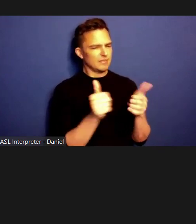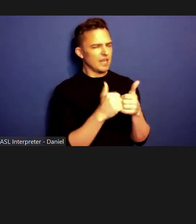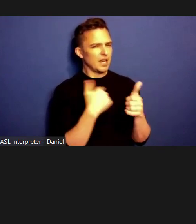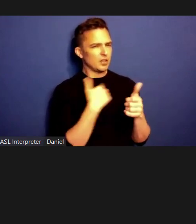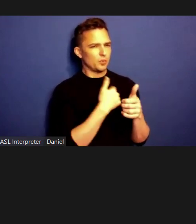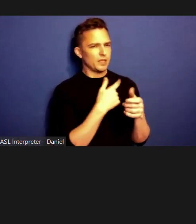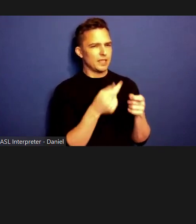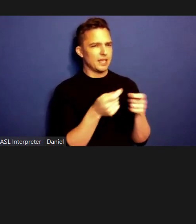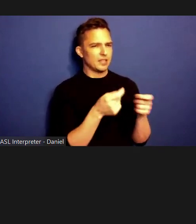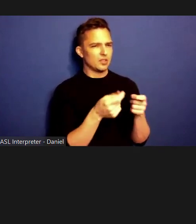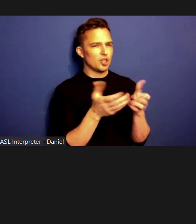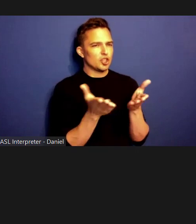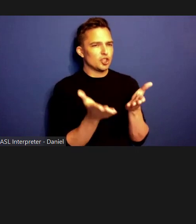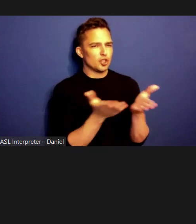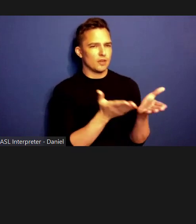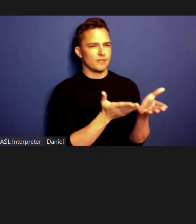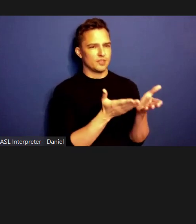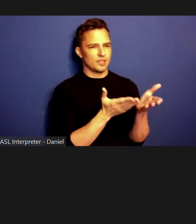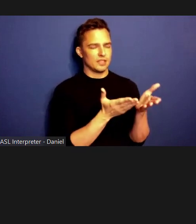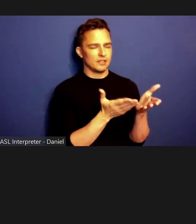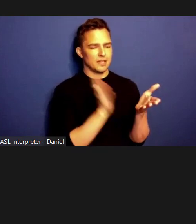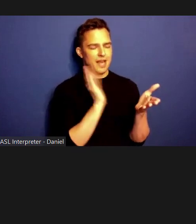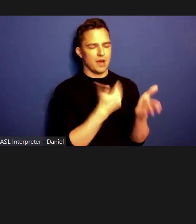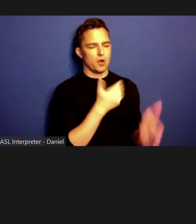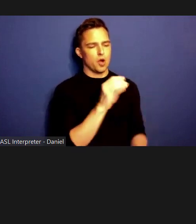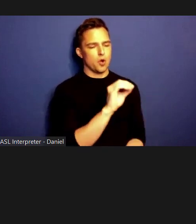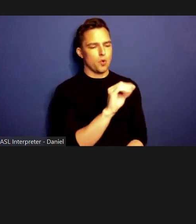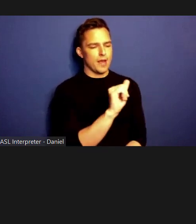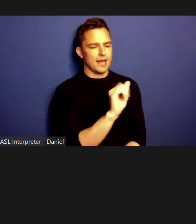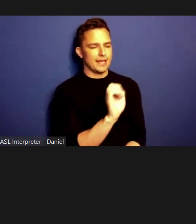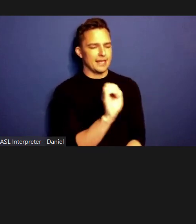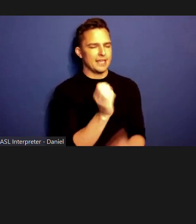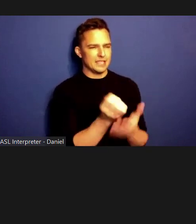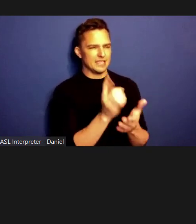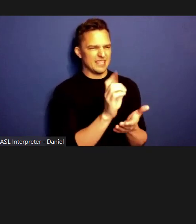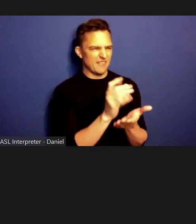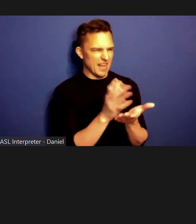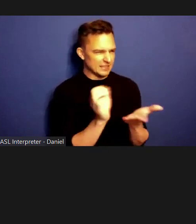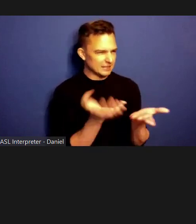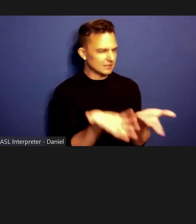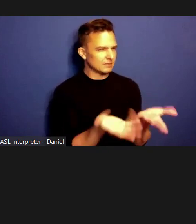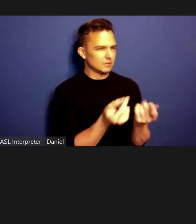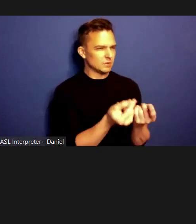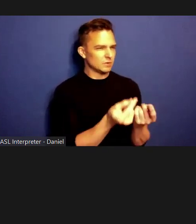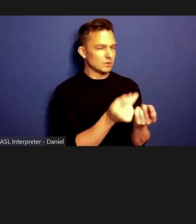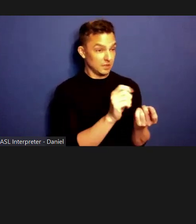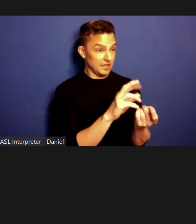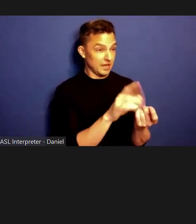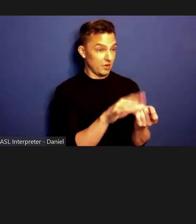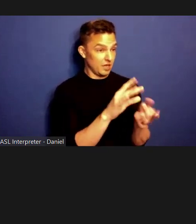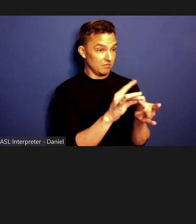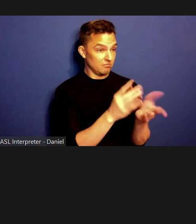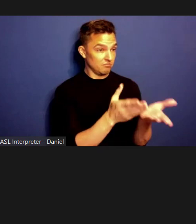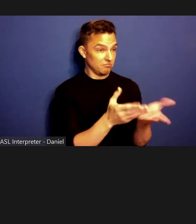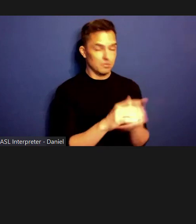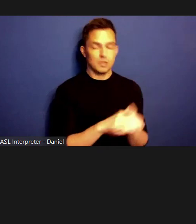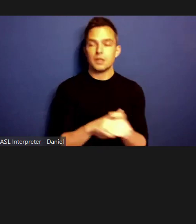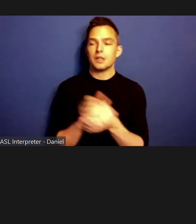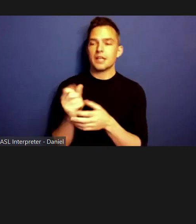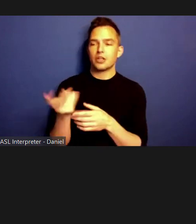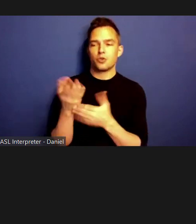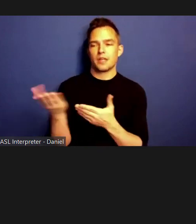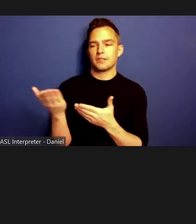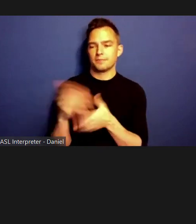do we go about servicing our OAE device? Terry? Yeah, two things quickly.